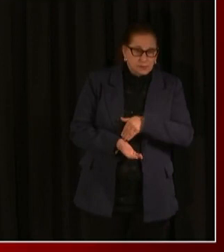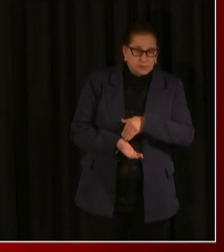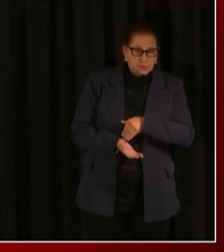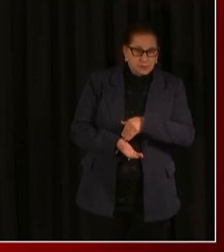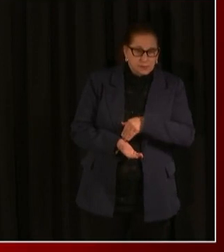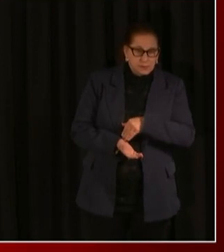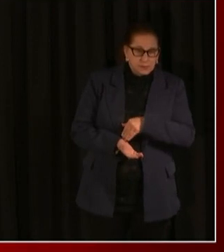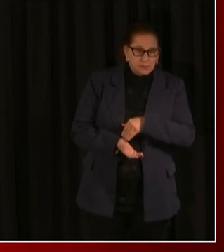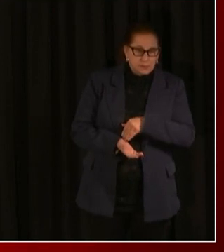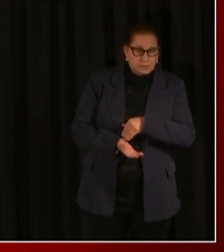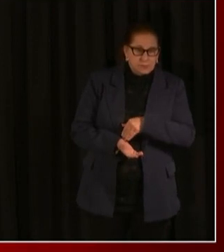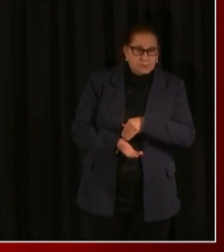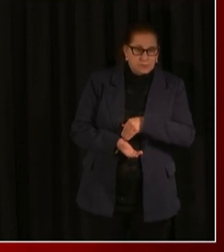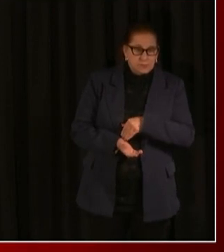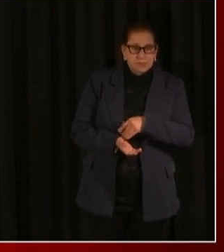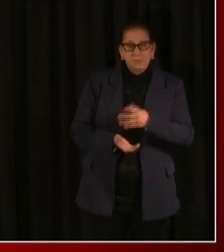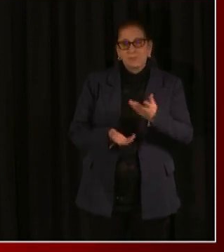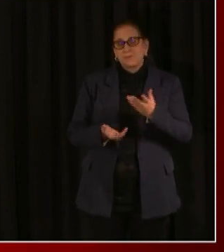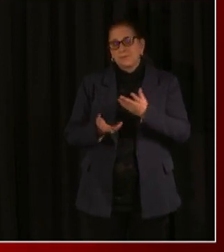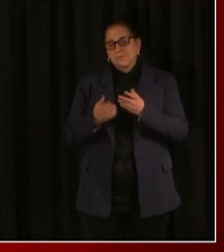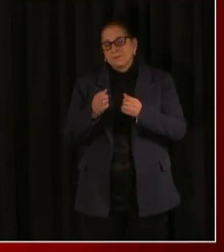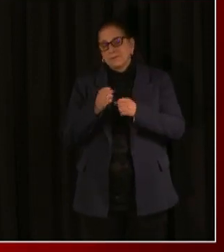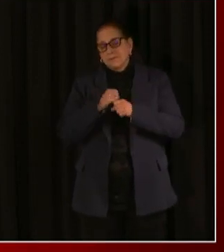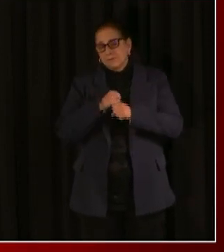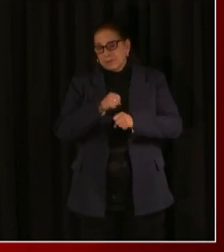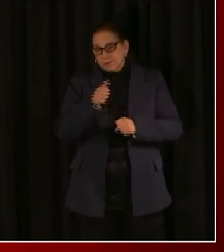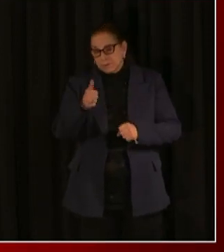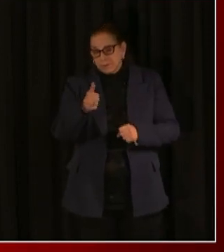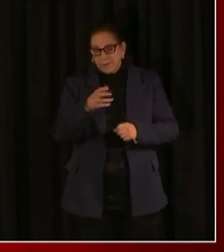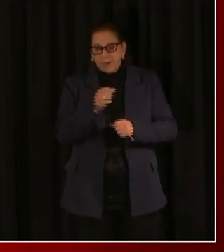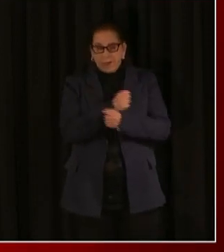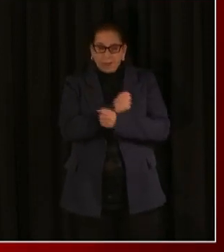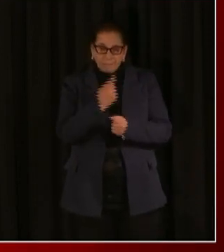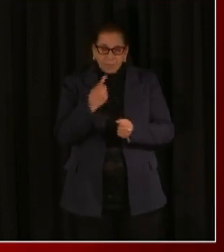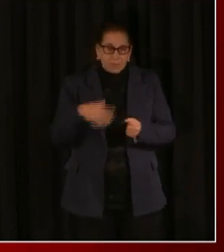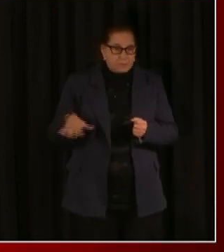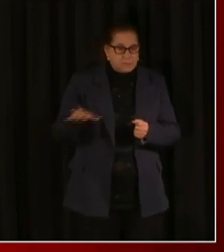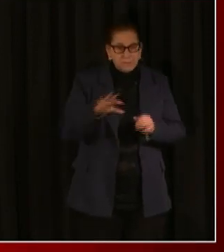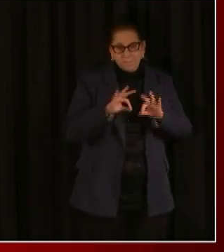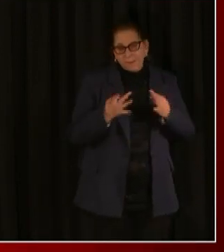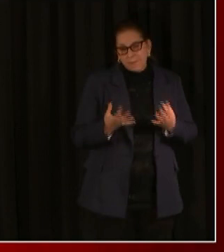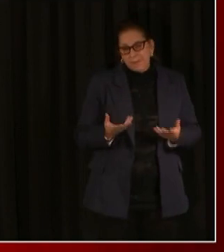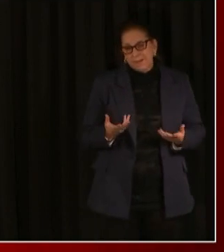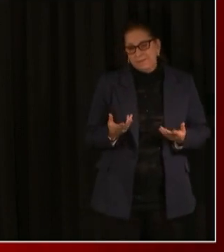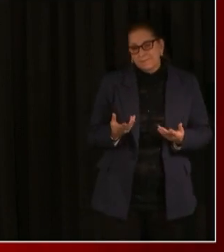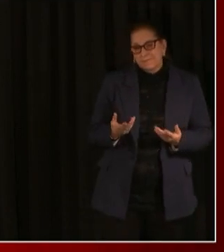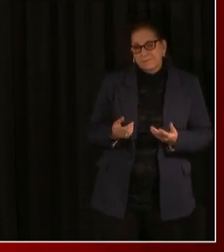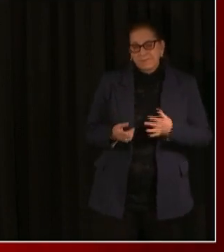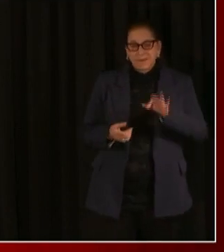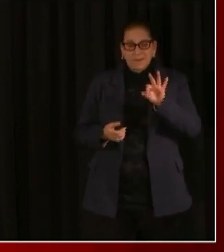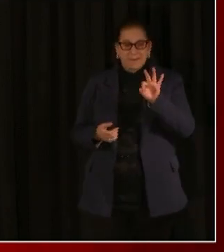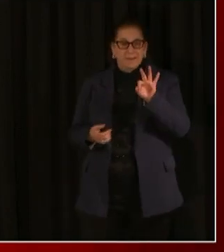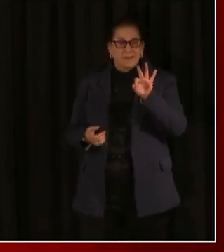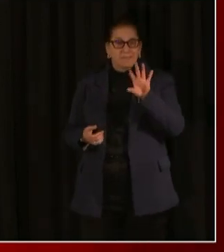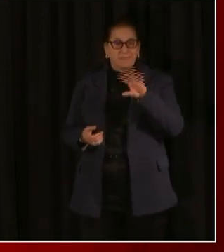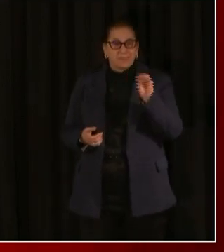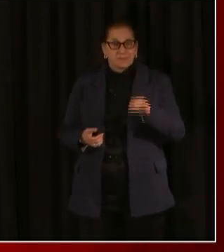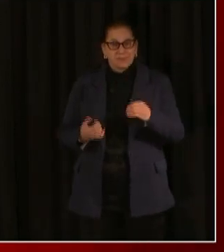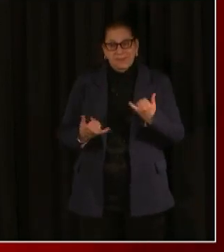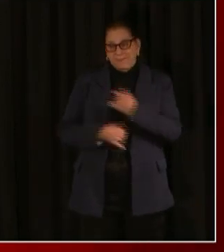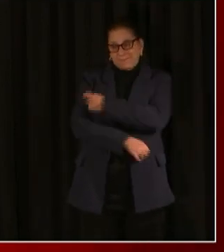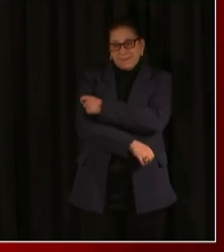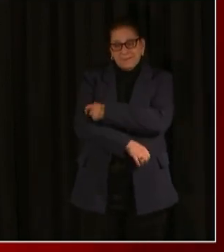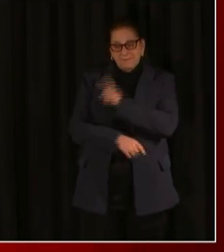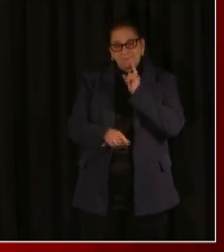these vaccines that are currently available are about 95% effective at preventing COVID-19 illness.